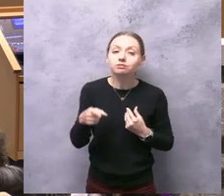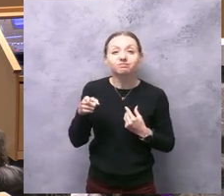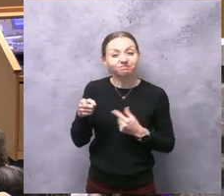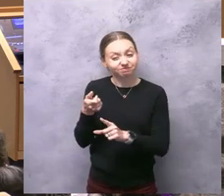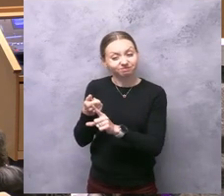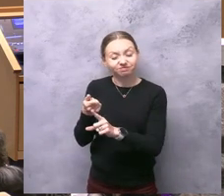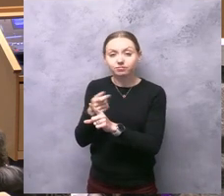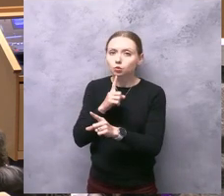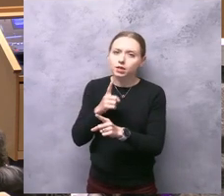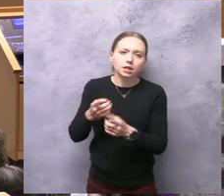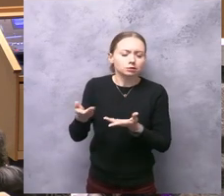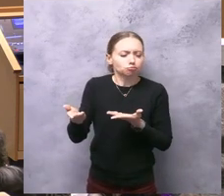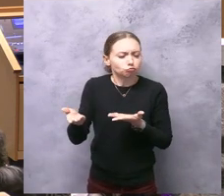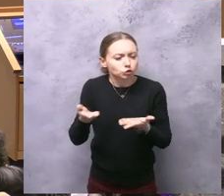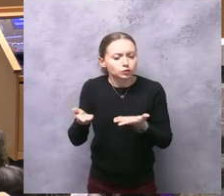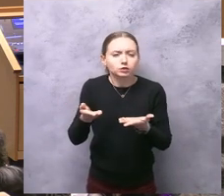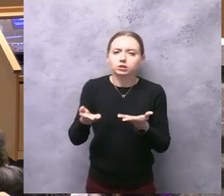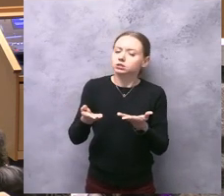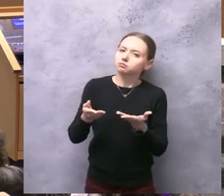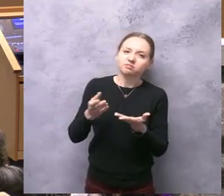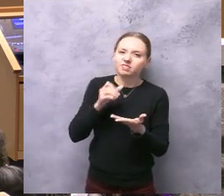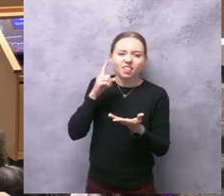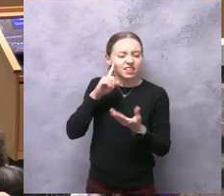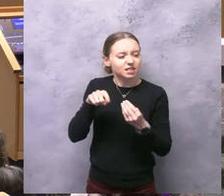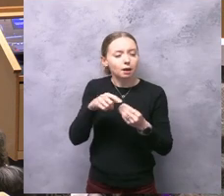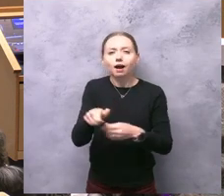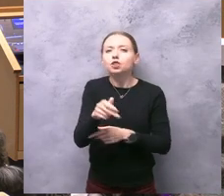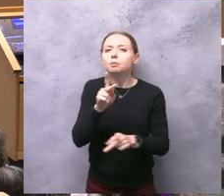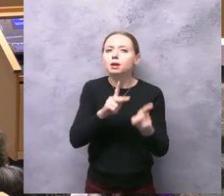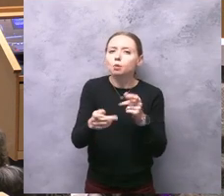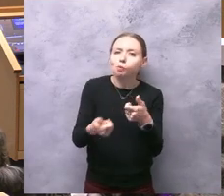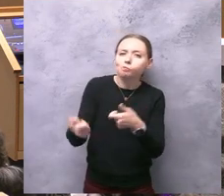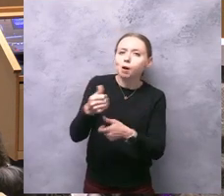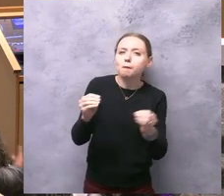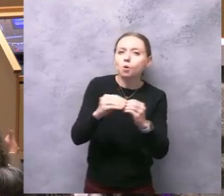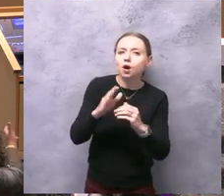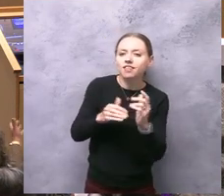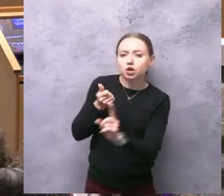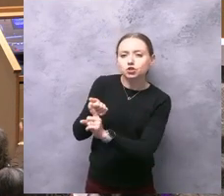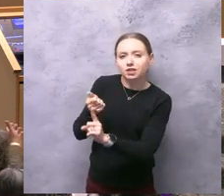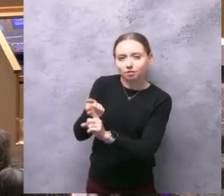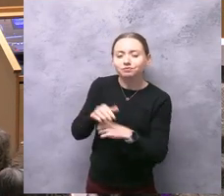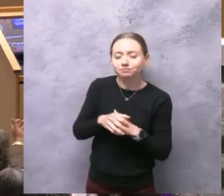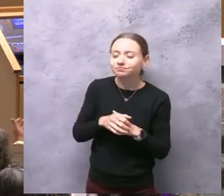and tonight we celebrate her remarkable contributions to our community. Congratulations to you.